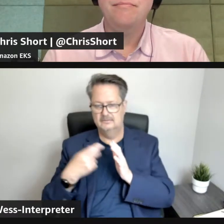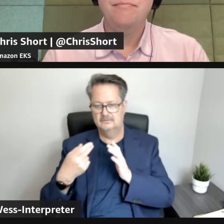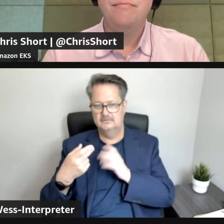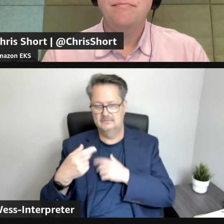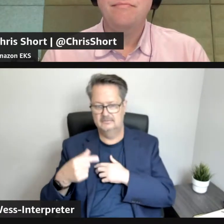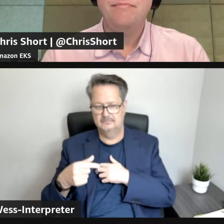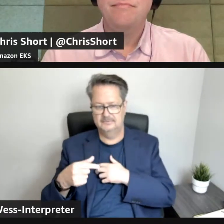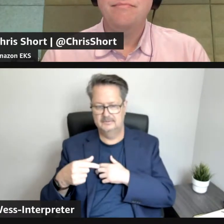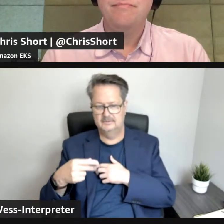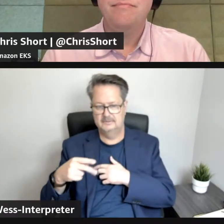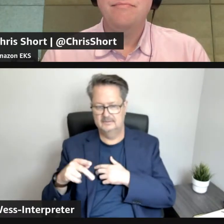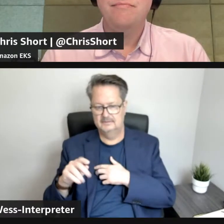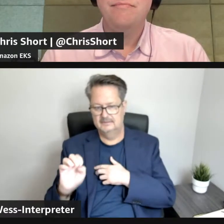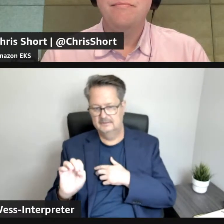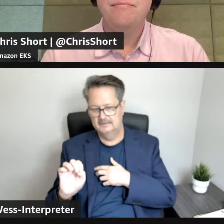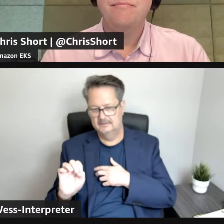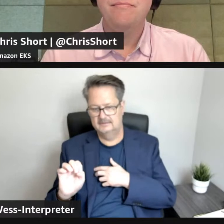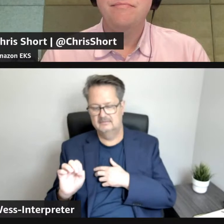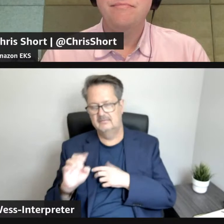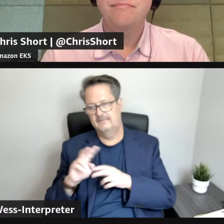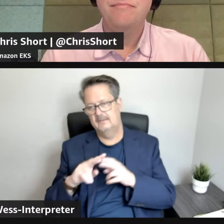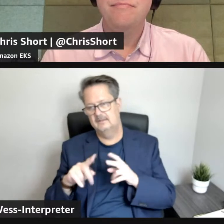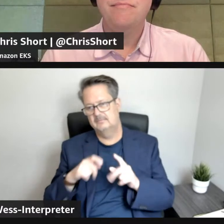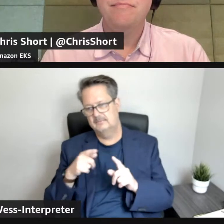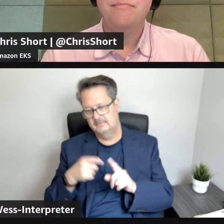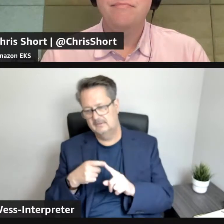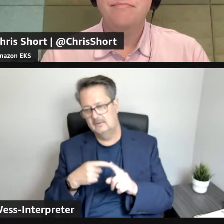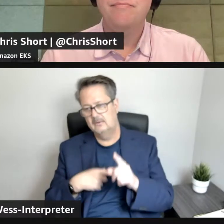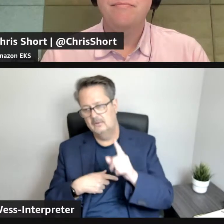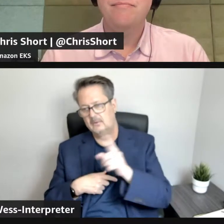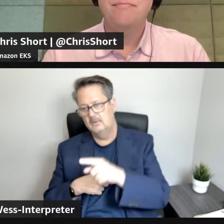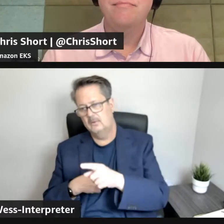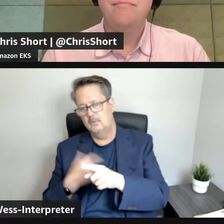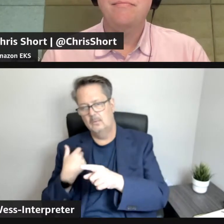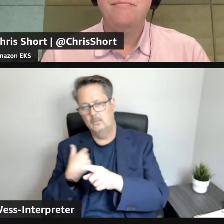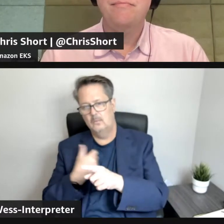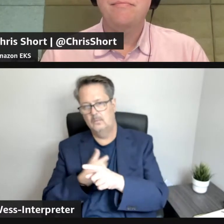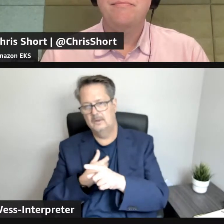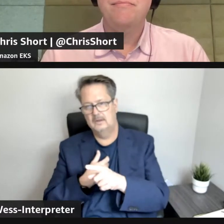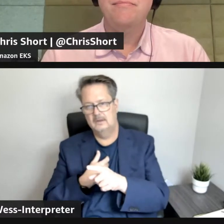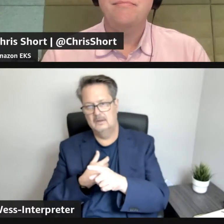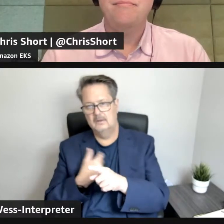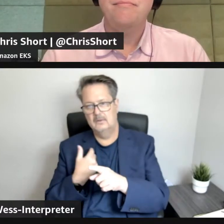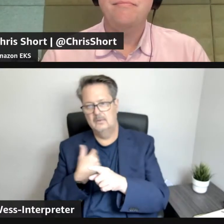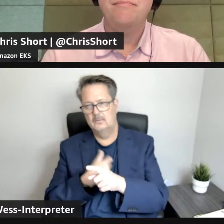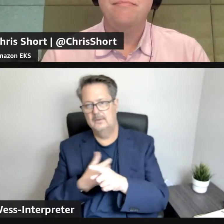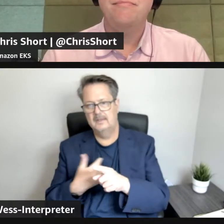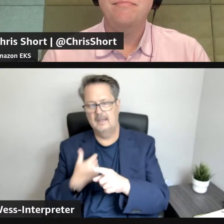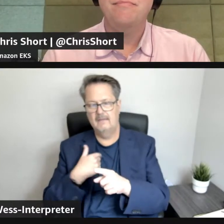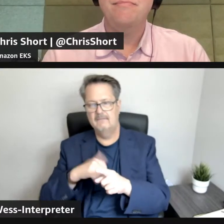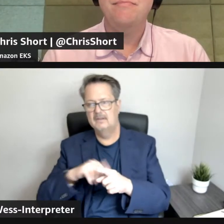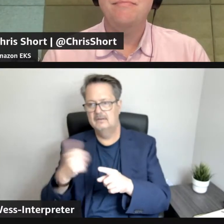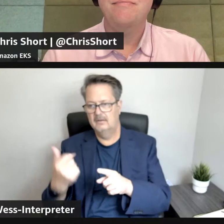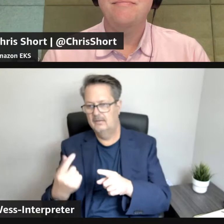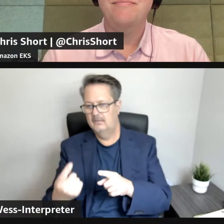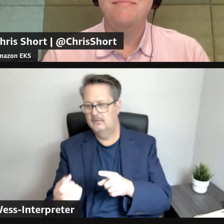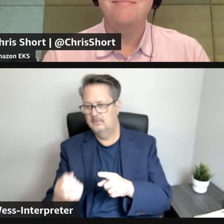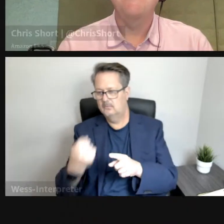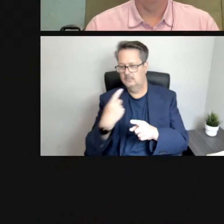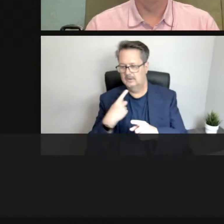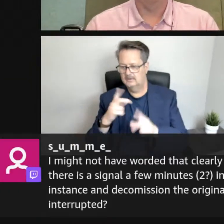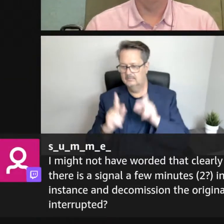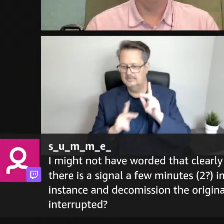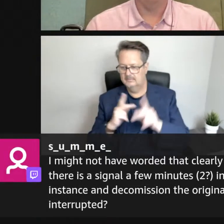or something very specific. Yeah, we do see platforms that do want we a little bit do more have another control. question coming in I want to ask before we run out of